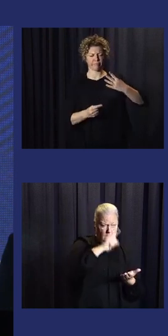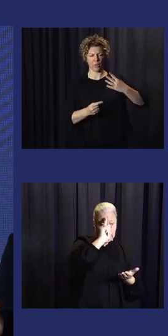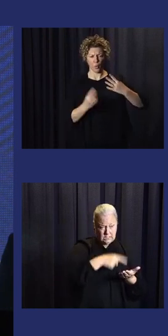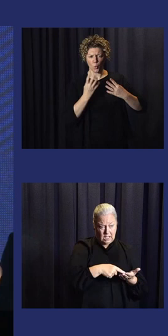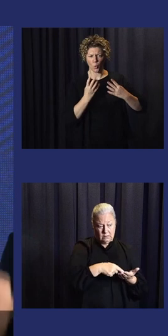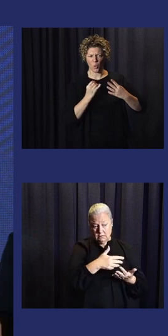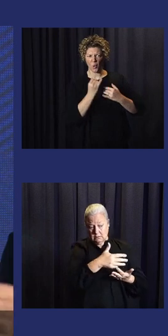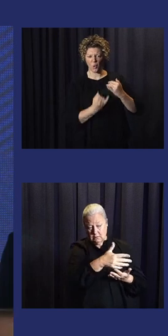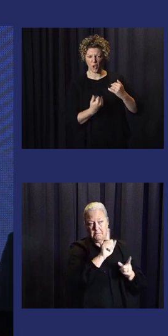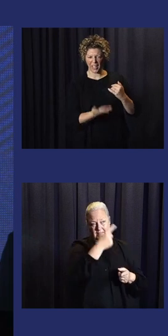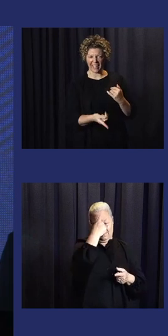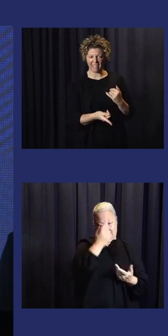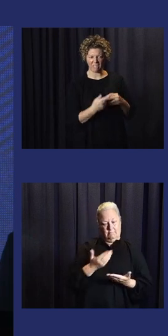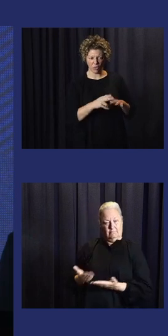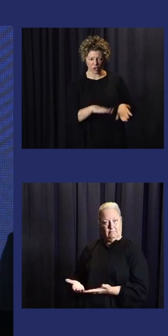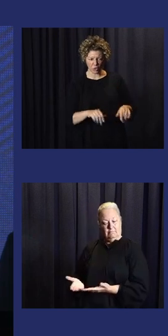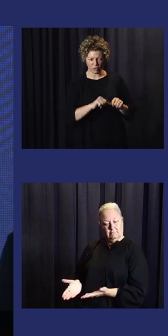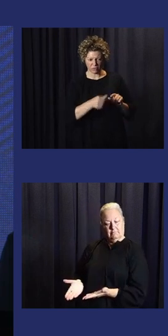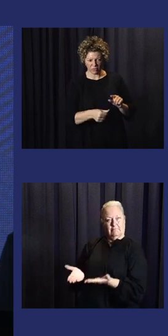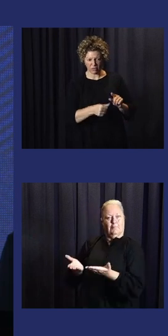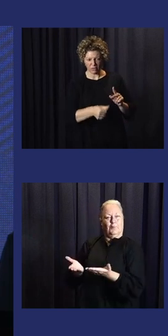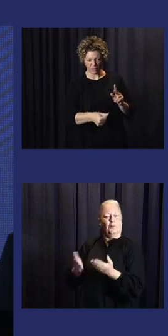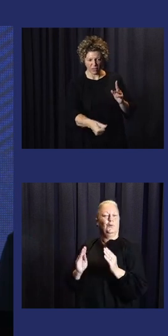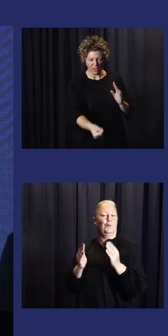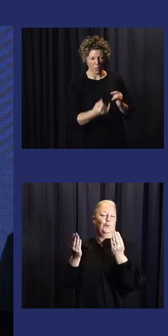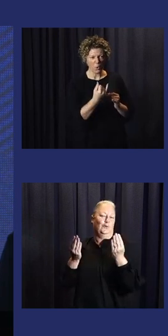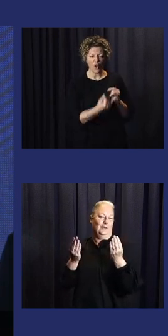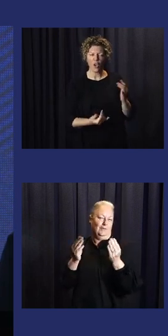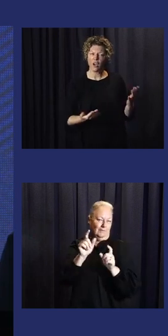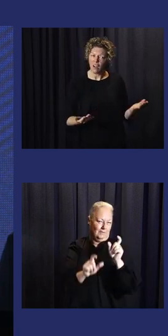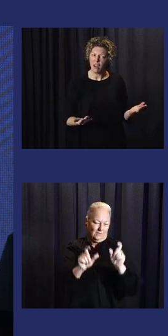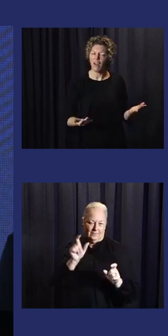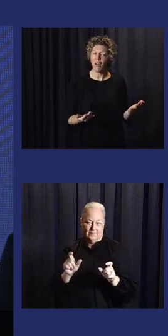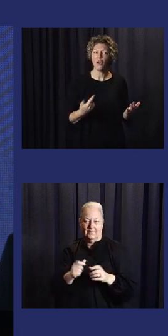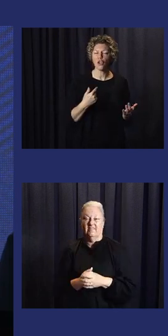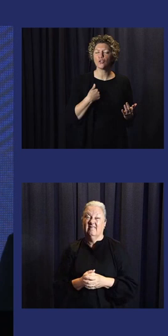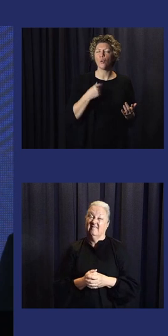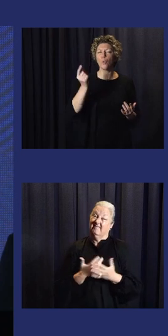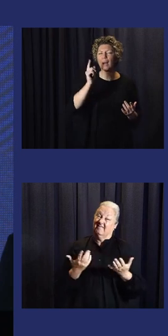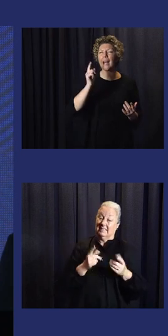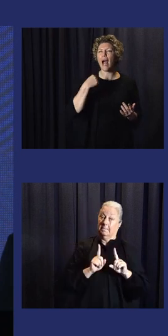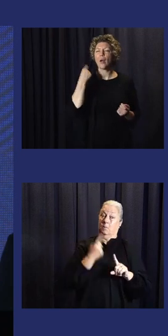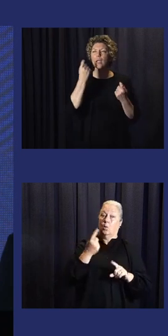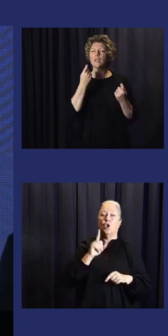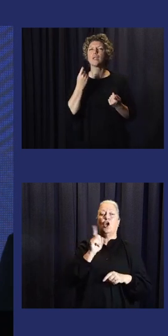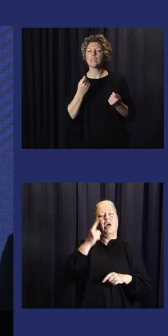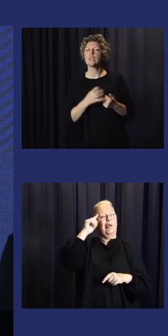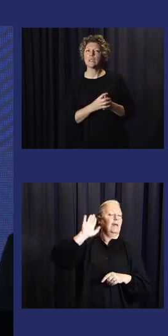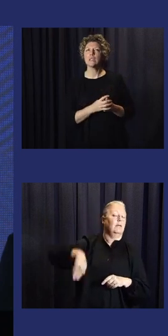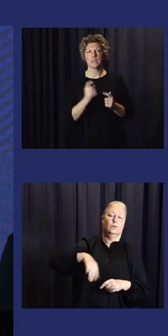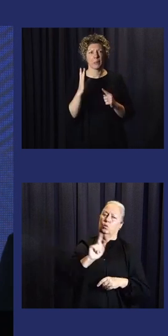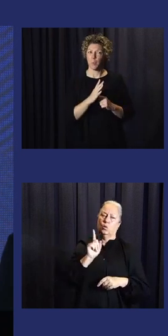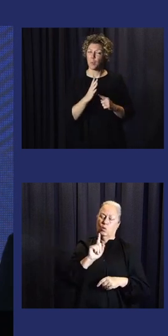potentially affecting the lives of future generations. So this is, of course, a matter that is very important and needs to be taken